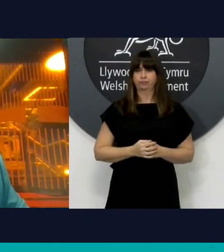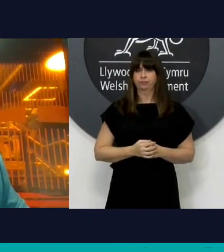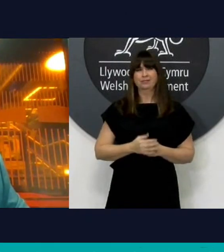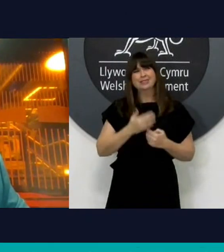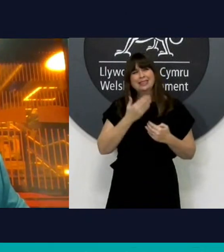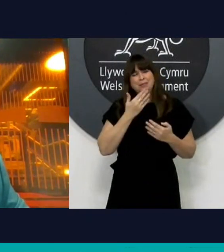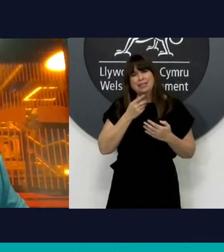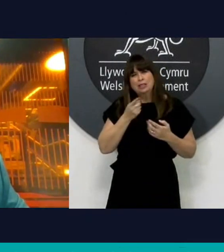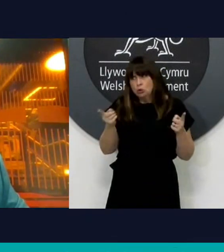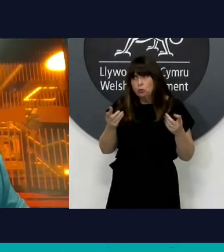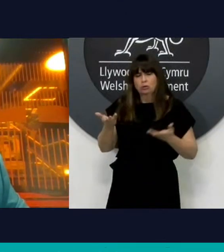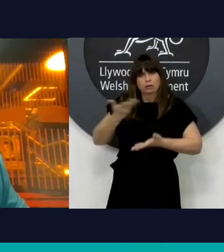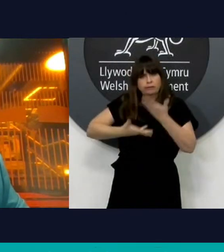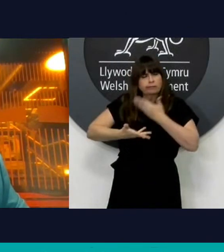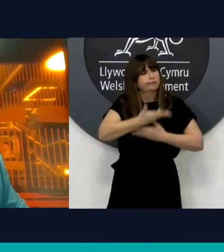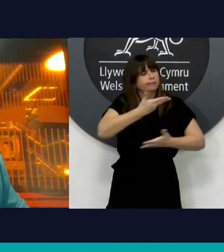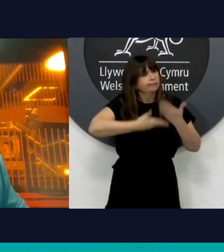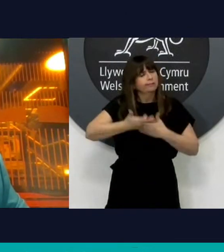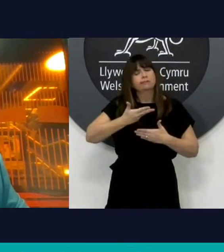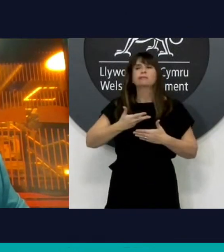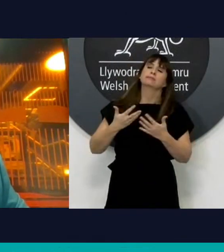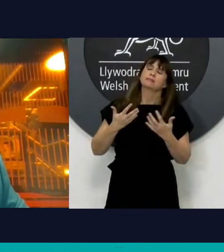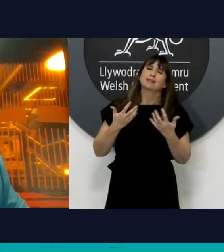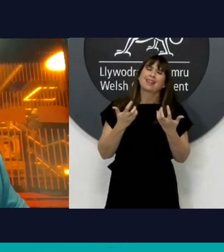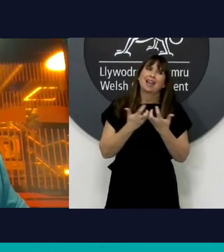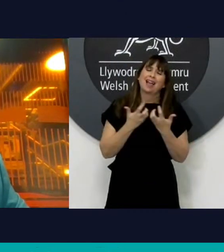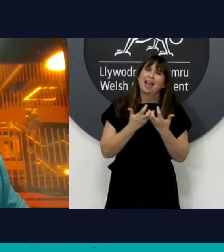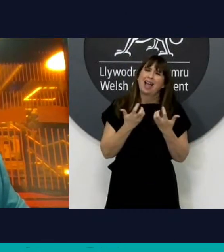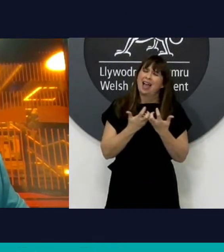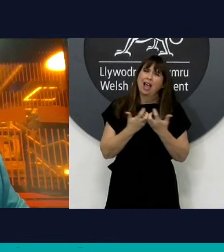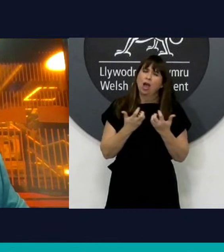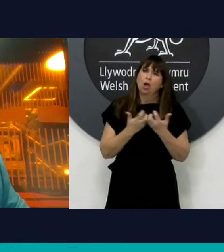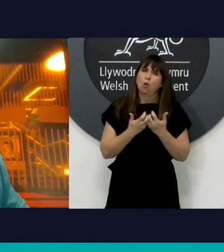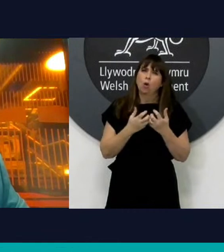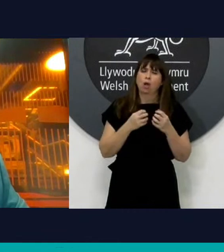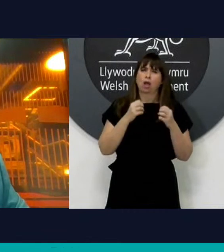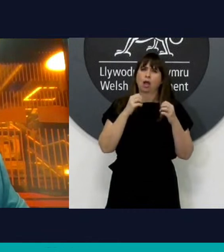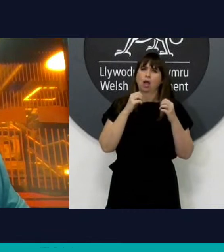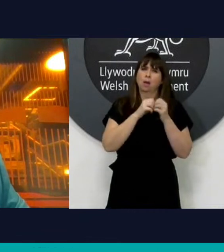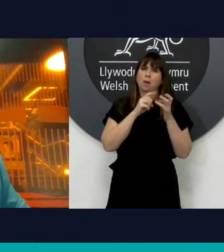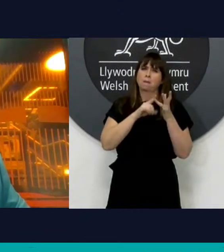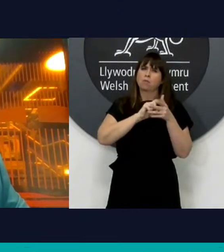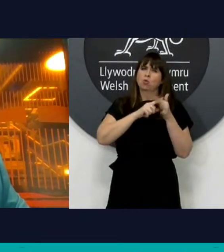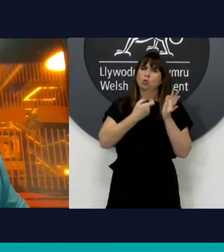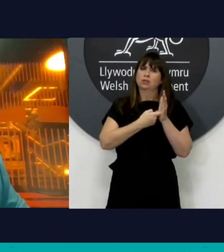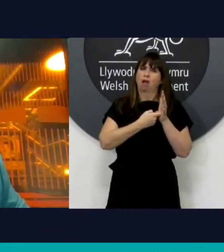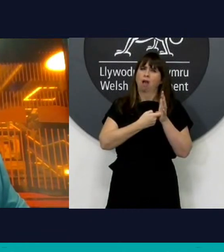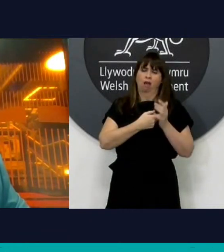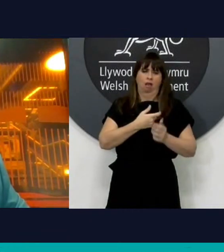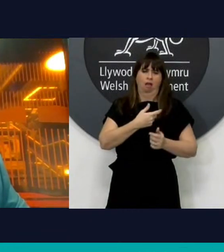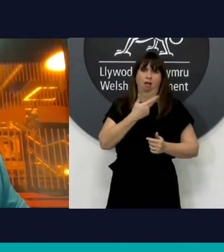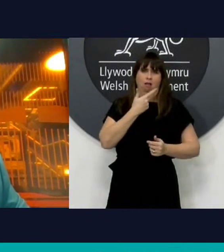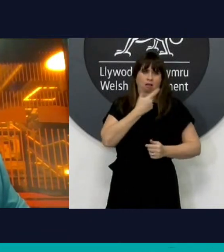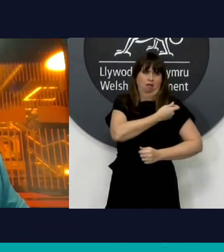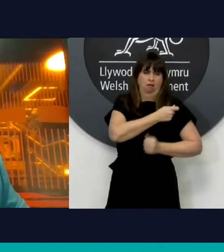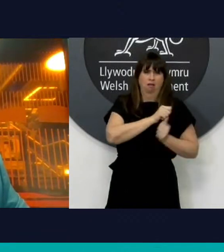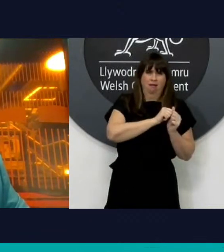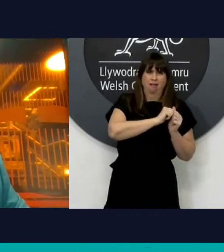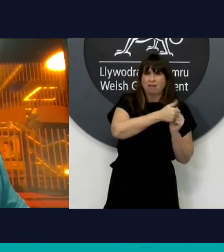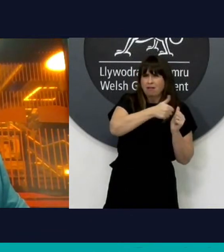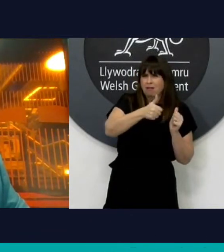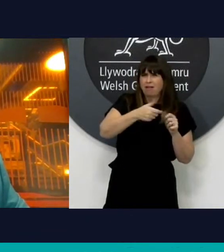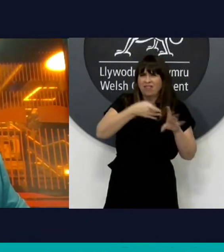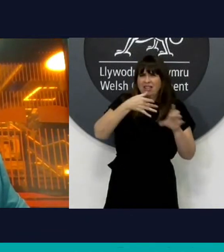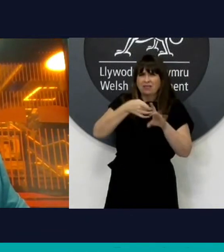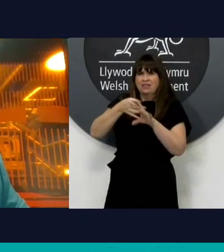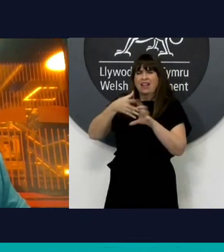details, if you could, on how you are going to practically boost the booster campaign, especially in terms of logistics, but maybe